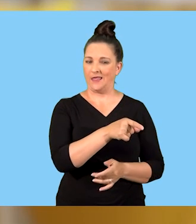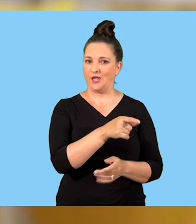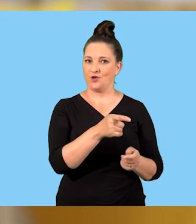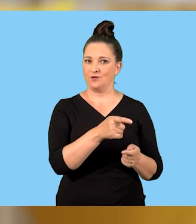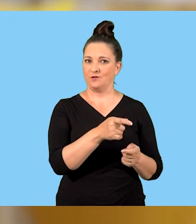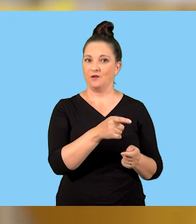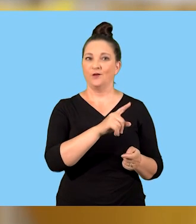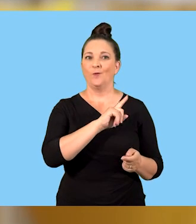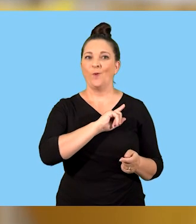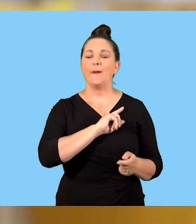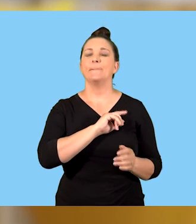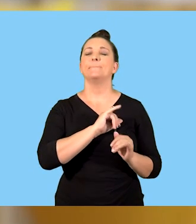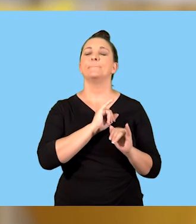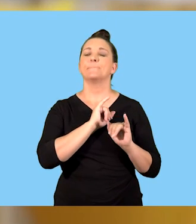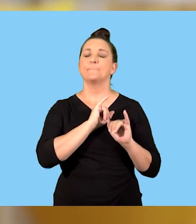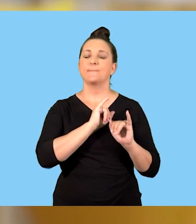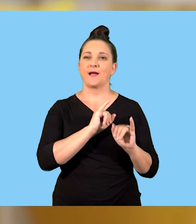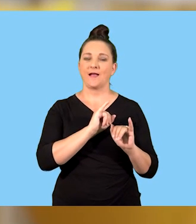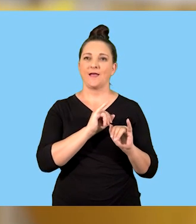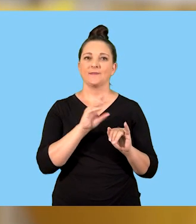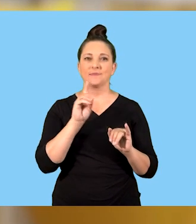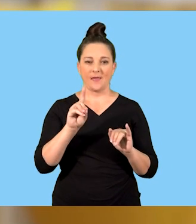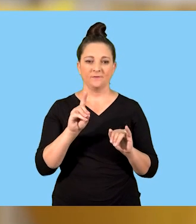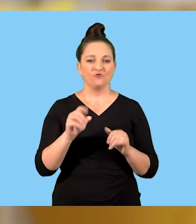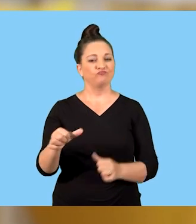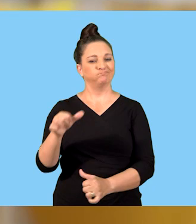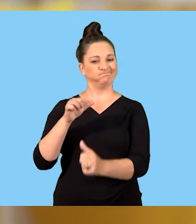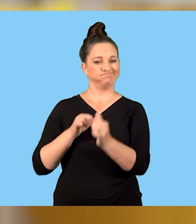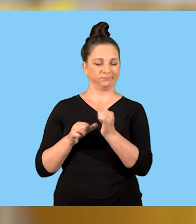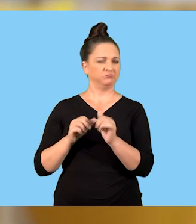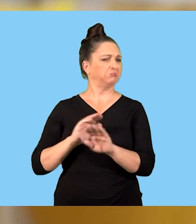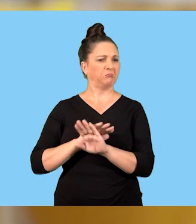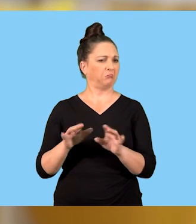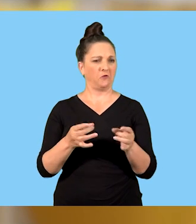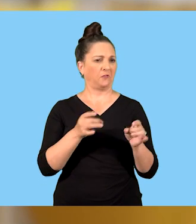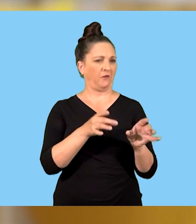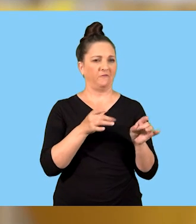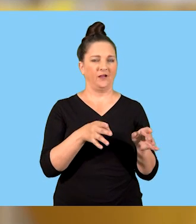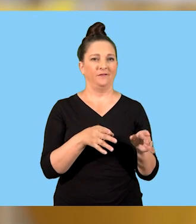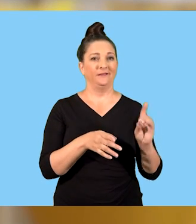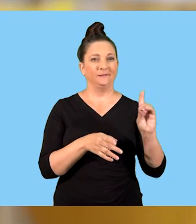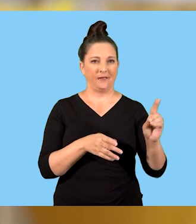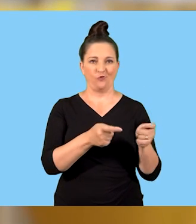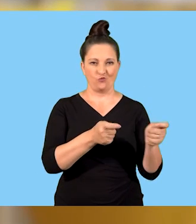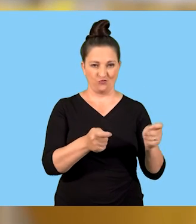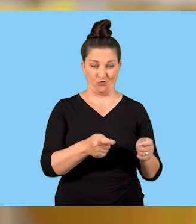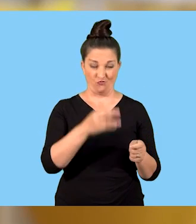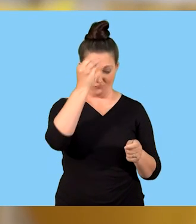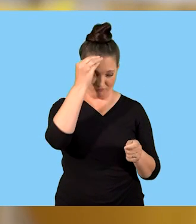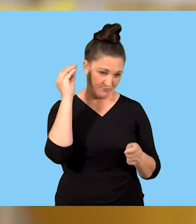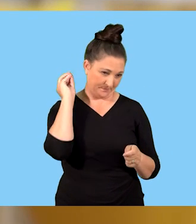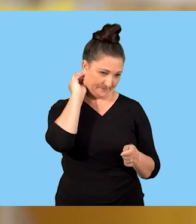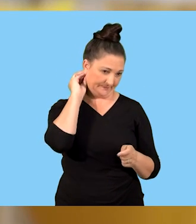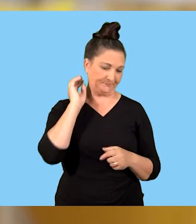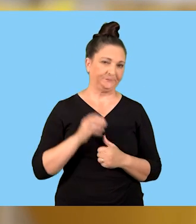control? Because bad debts recovered do not affect your debtor's control. Keep that in mind.